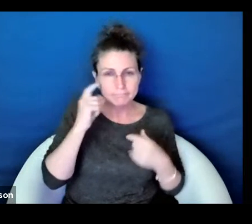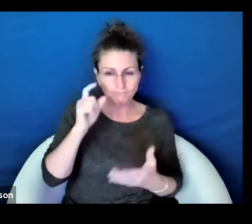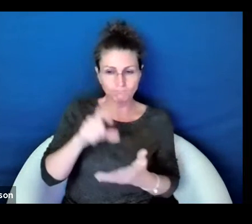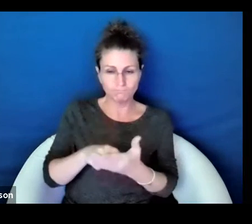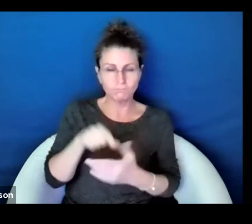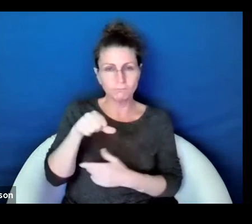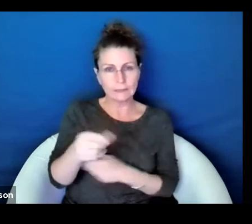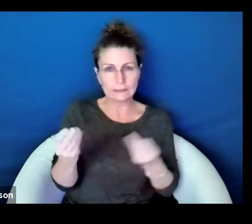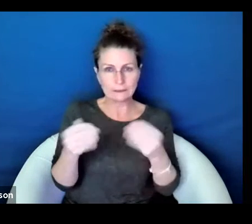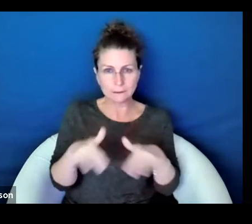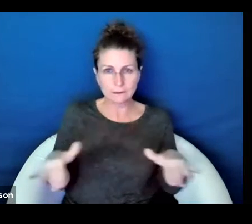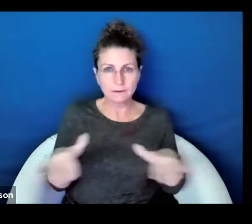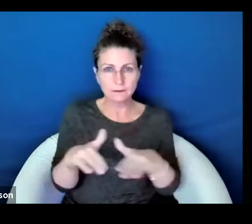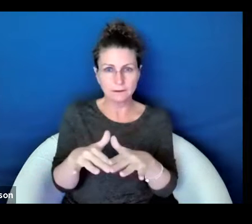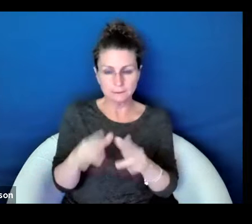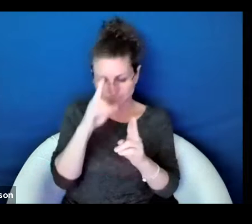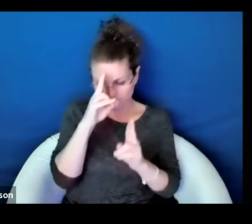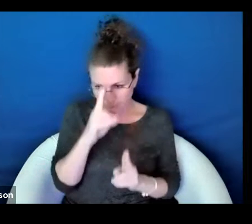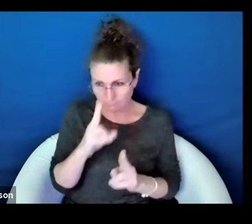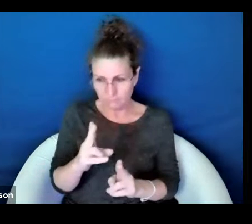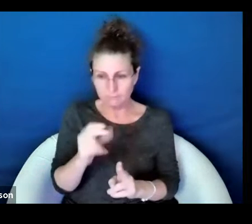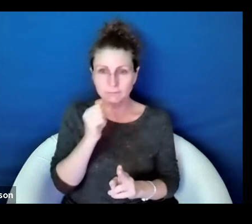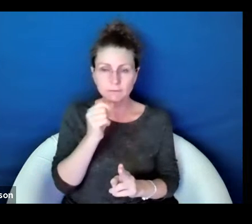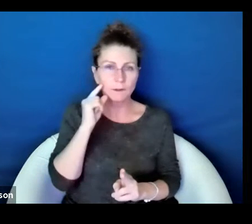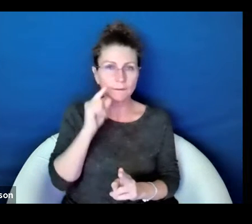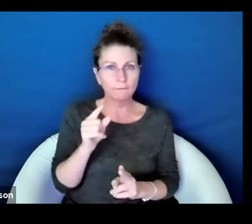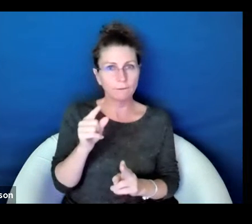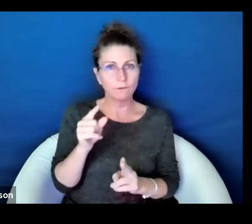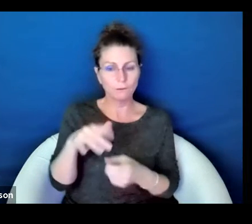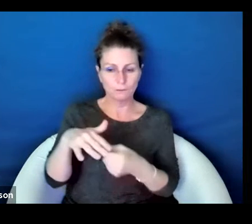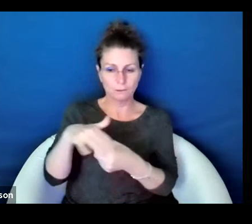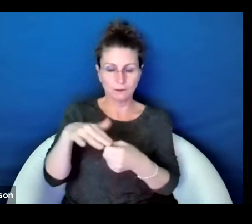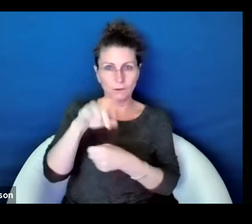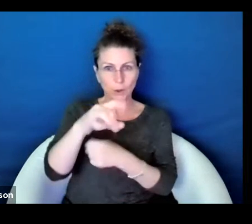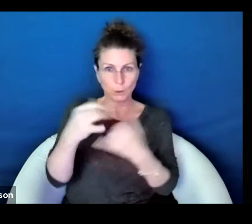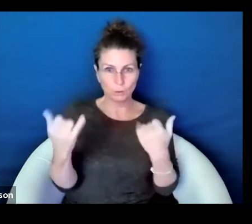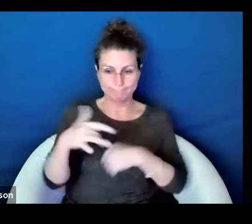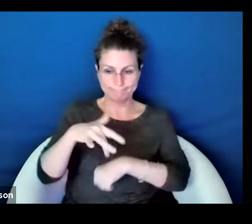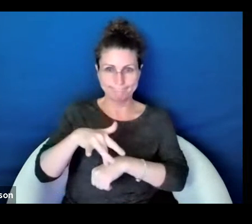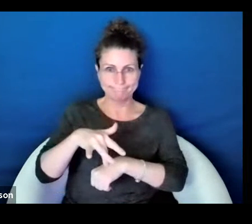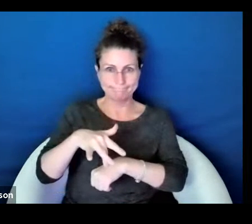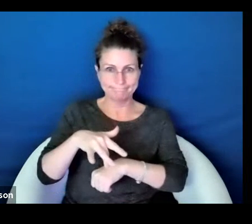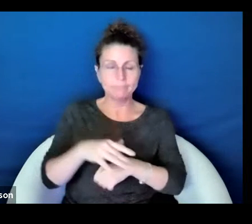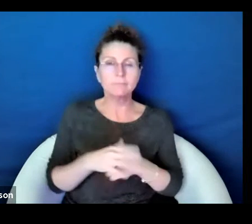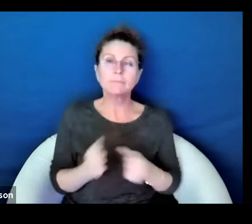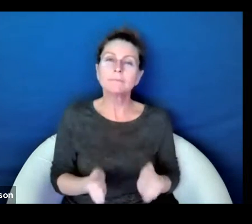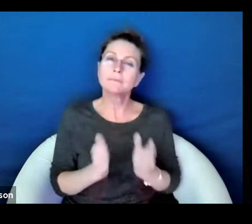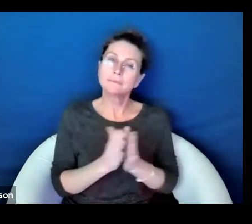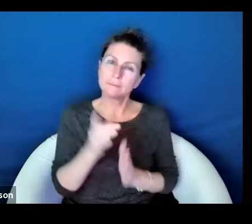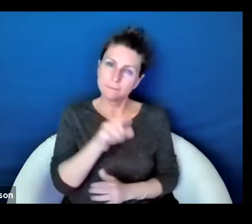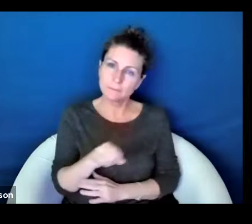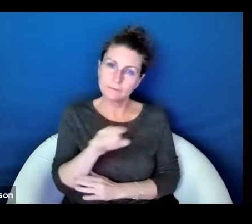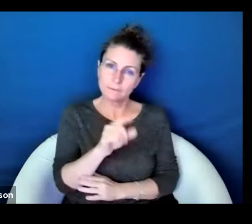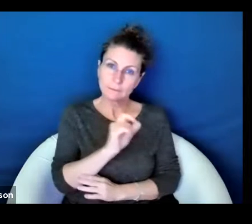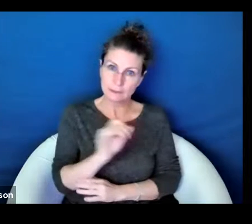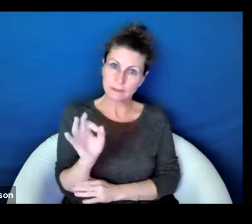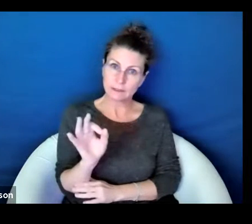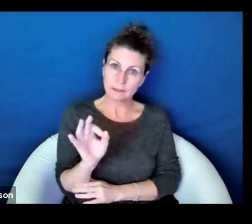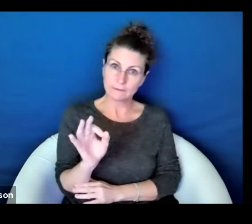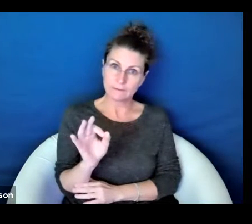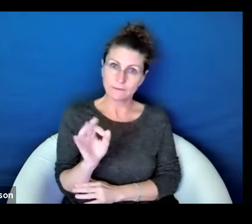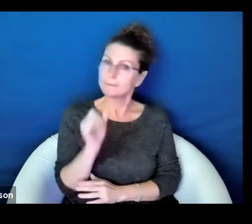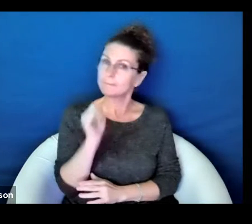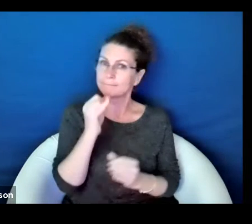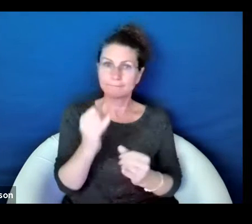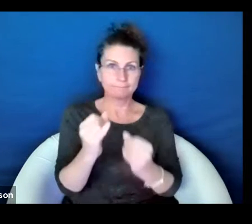acknowledgement might not be for the territory that you are currently on. We ask that if this is the case, you take